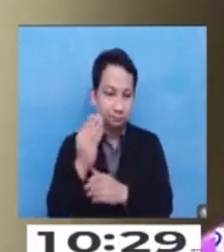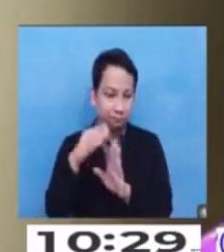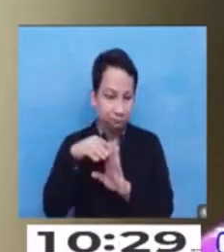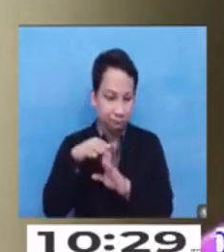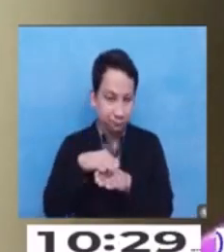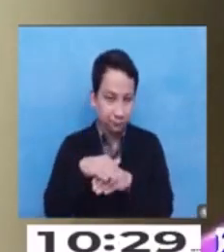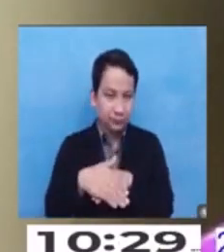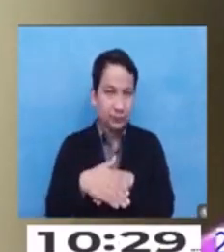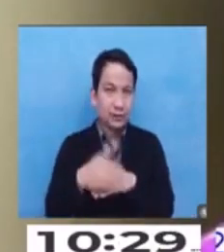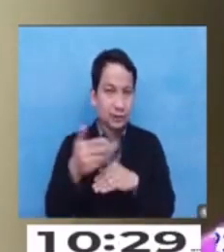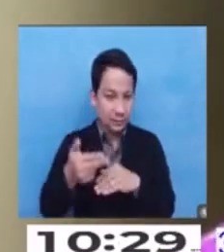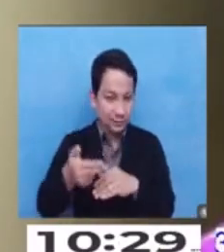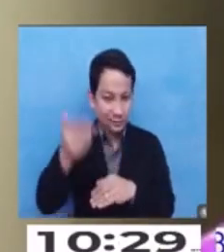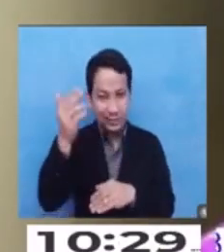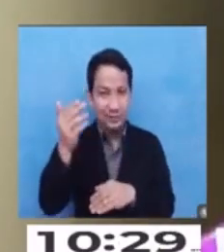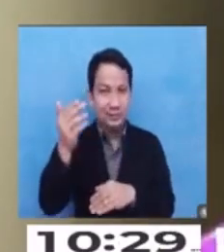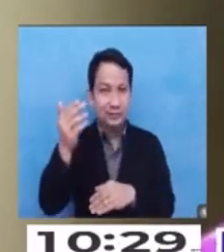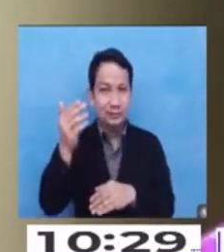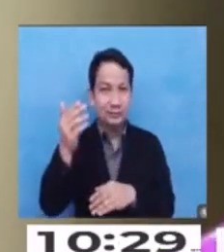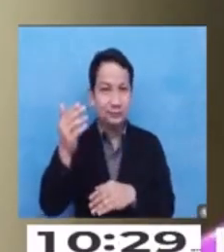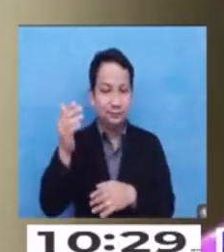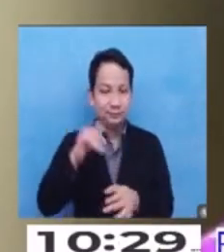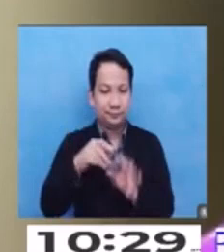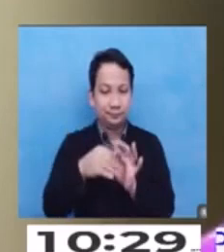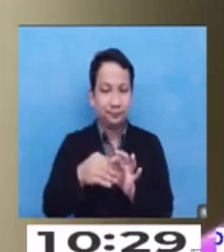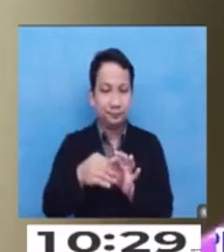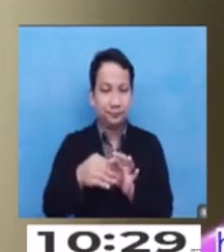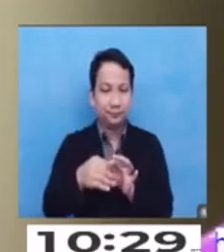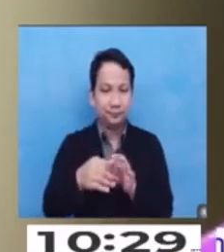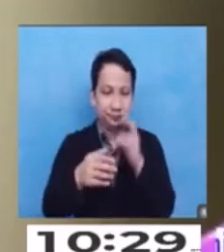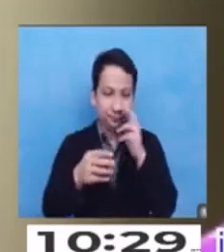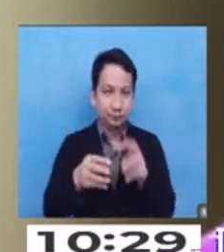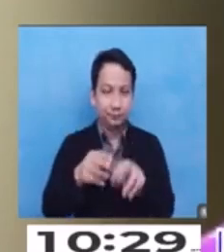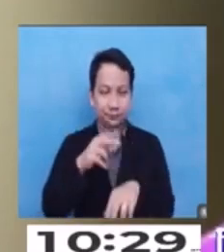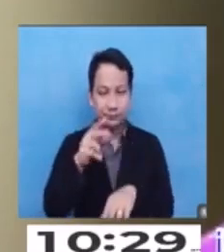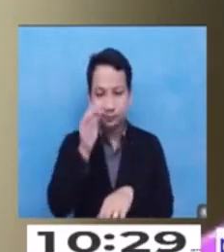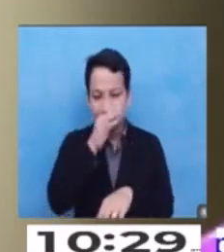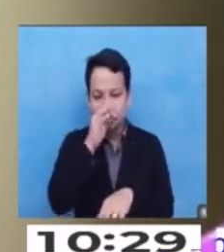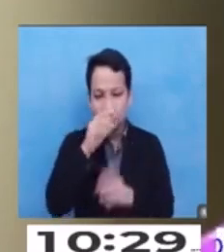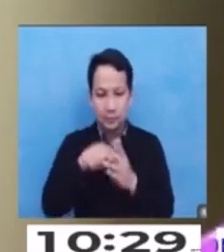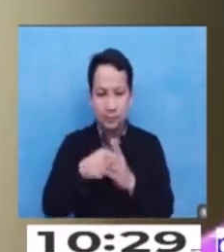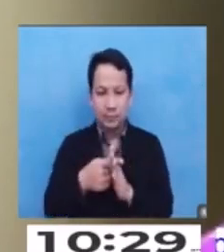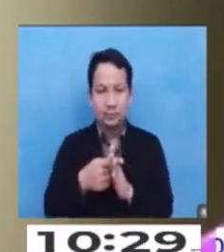high inflation? And is the revenge spending phase of Filipinos beginning to ease?